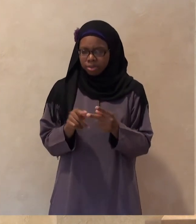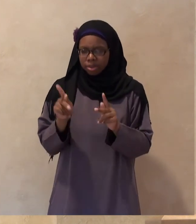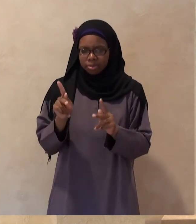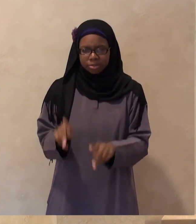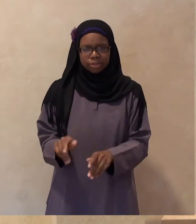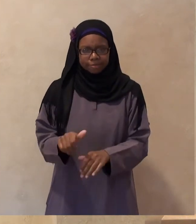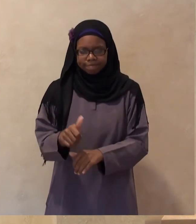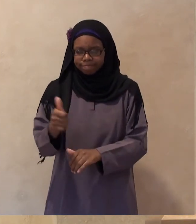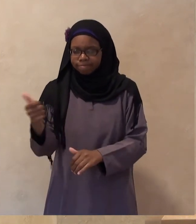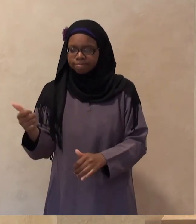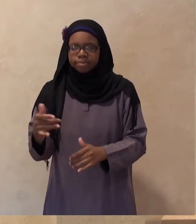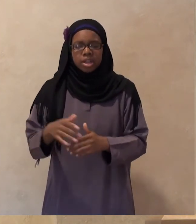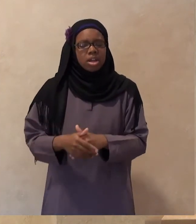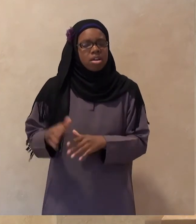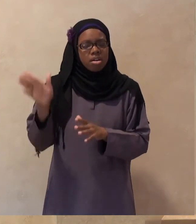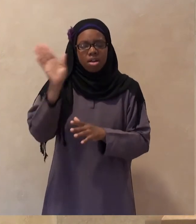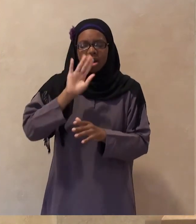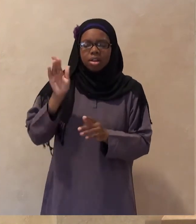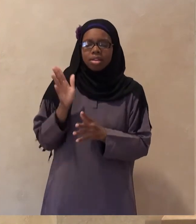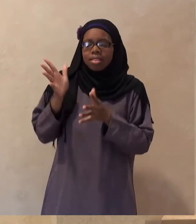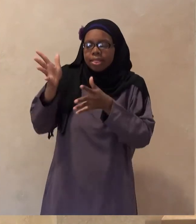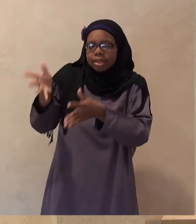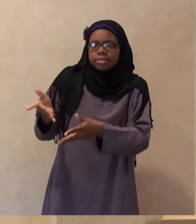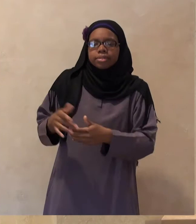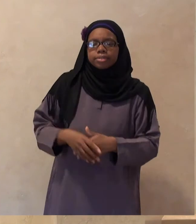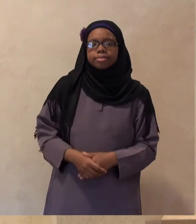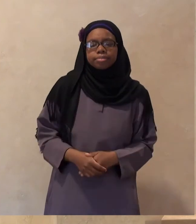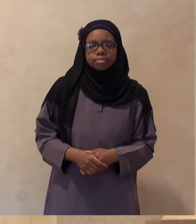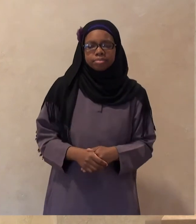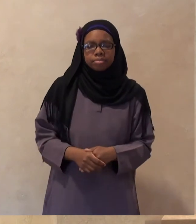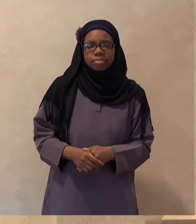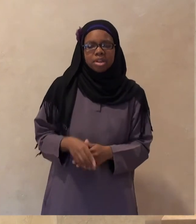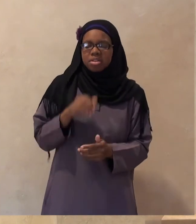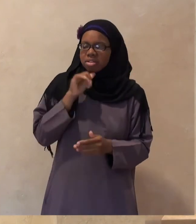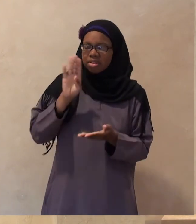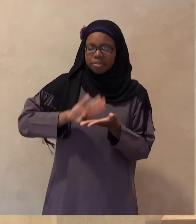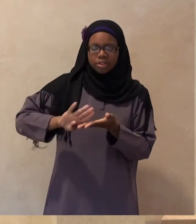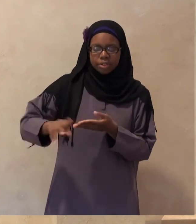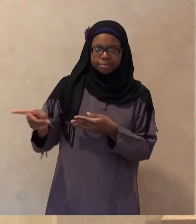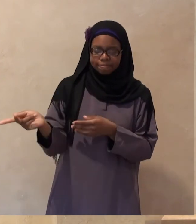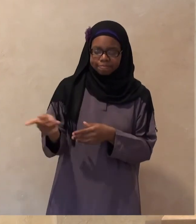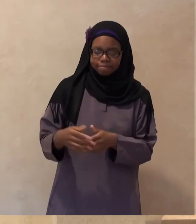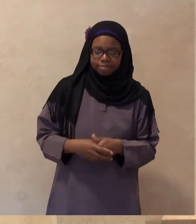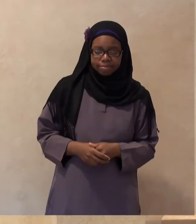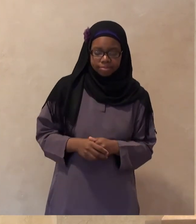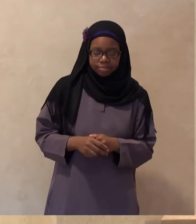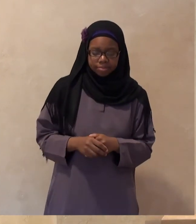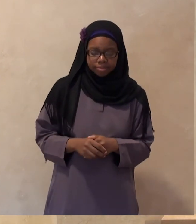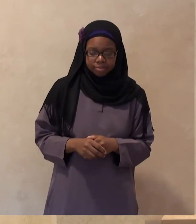subhanahu wa ta'ala leaves them in their enmity. And finally,